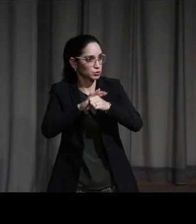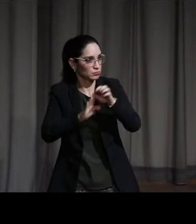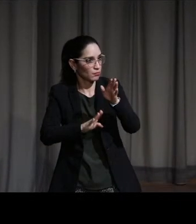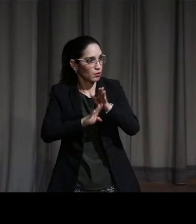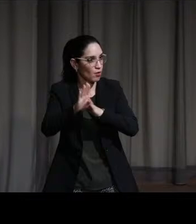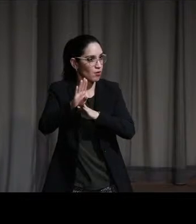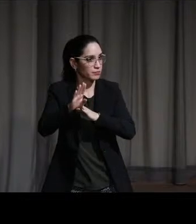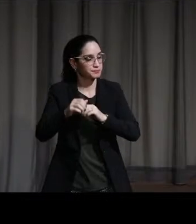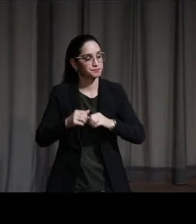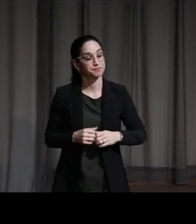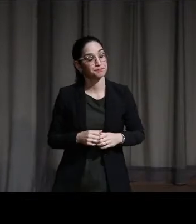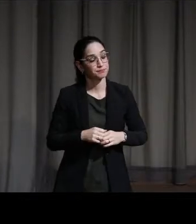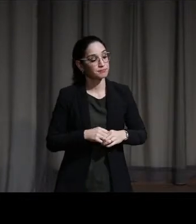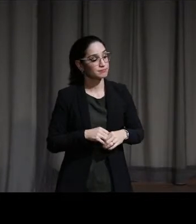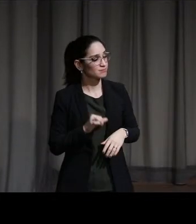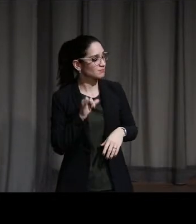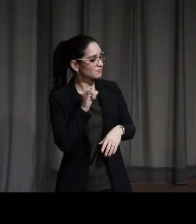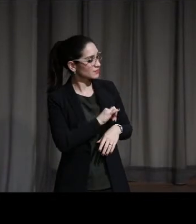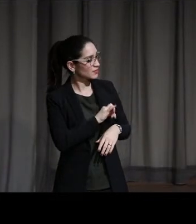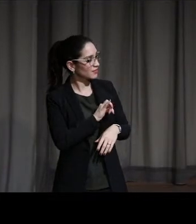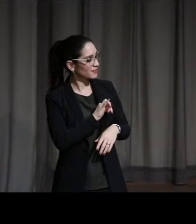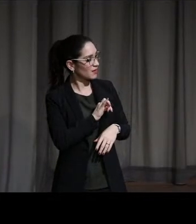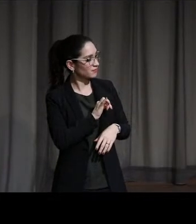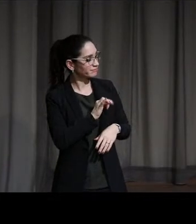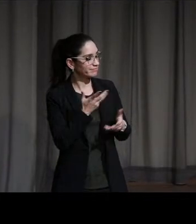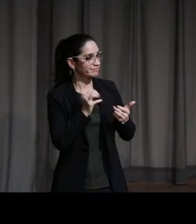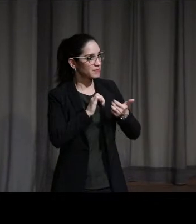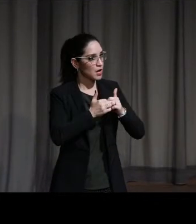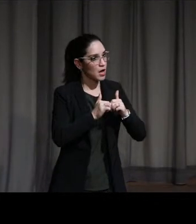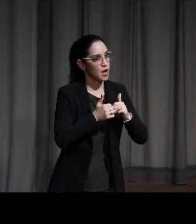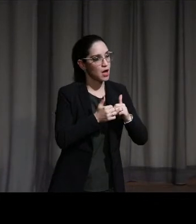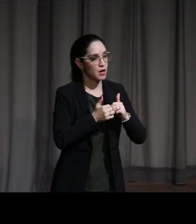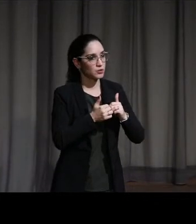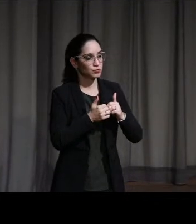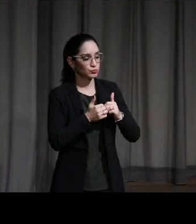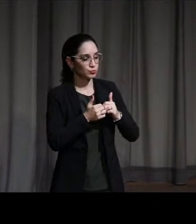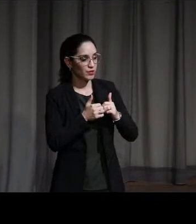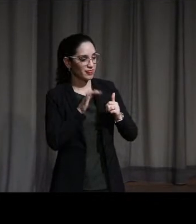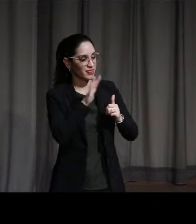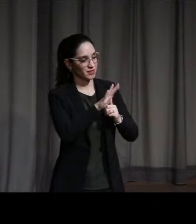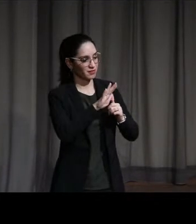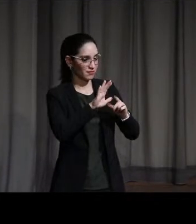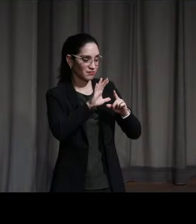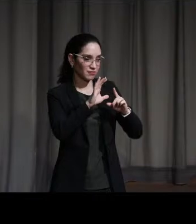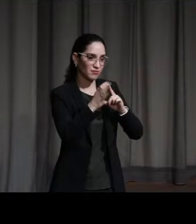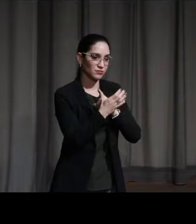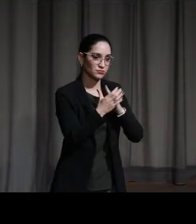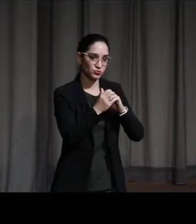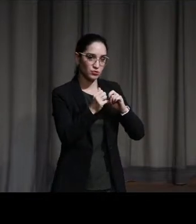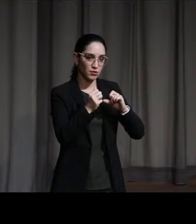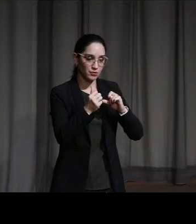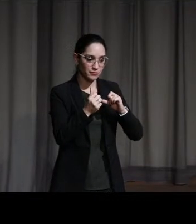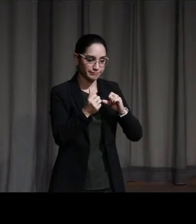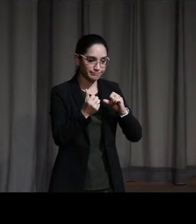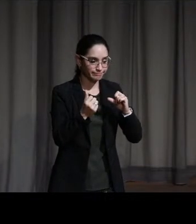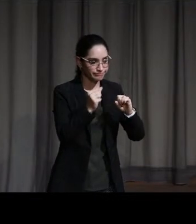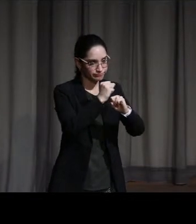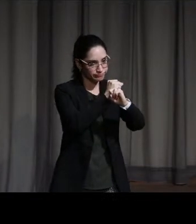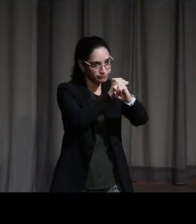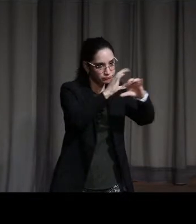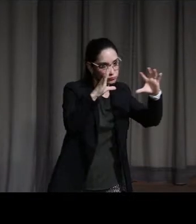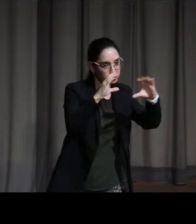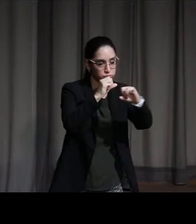is that how is the kind of that cultural landscape with those words, how